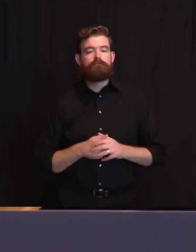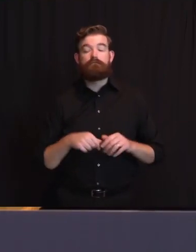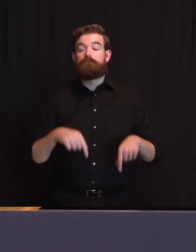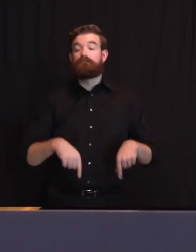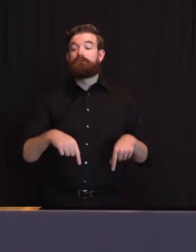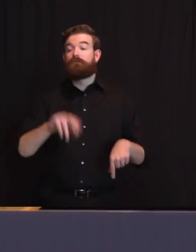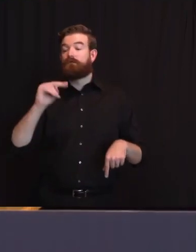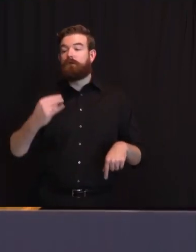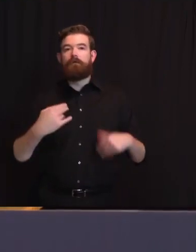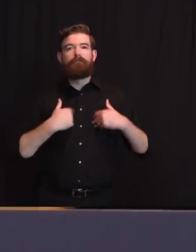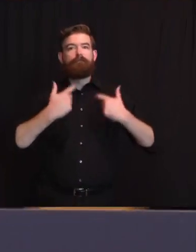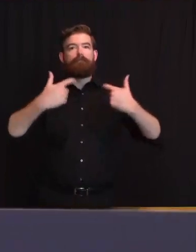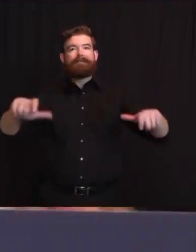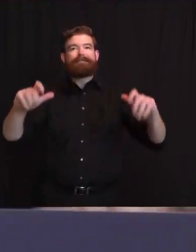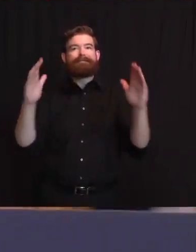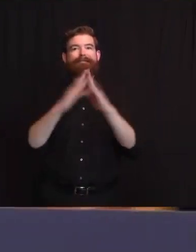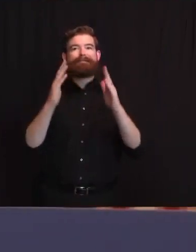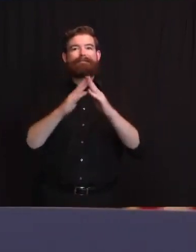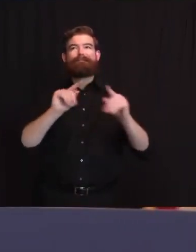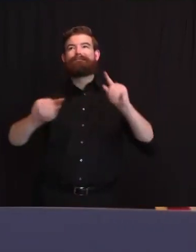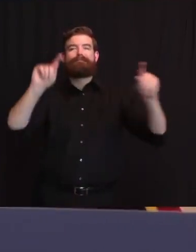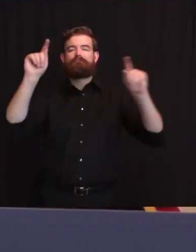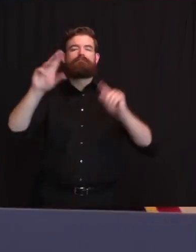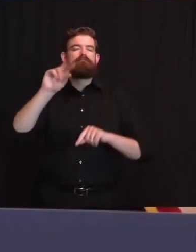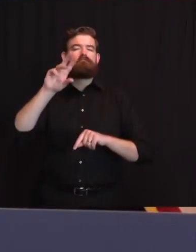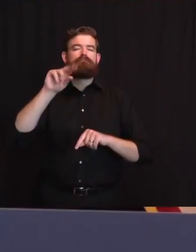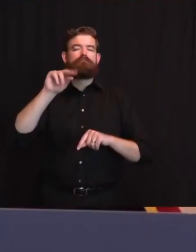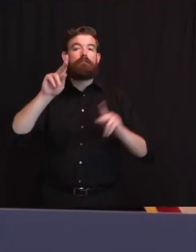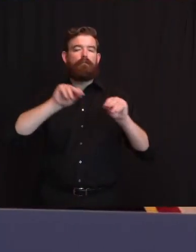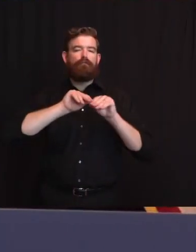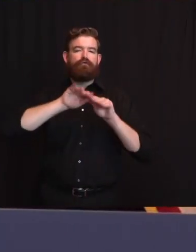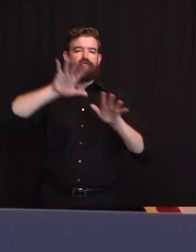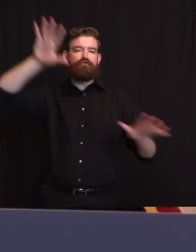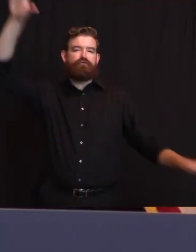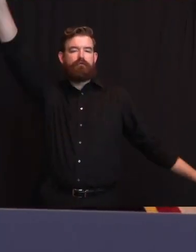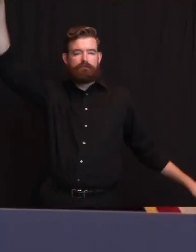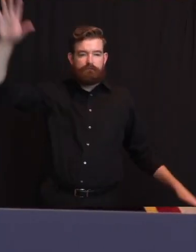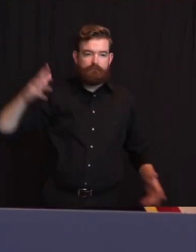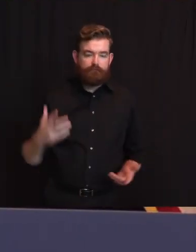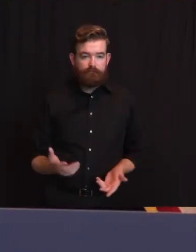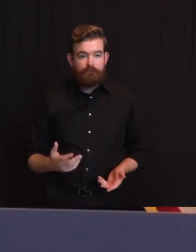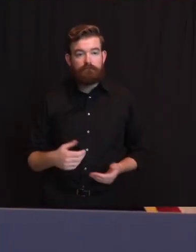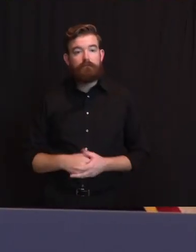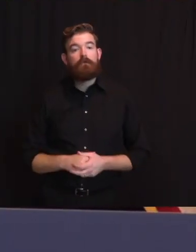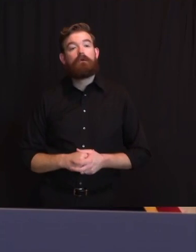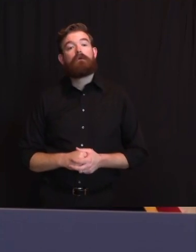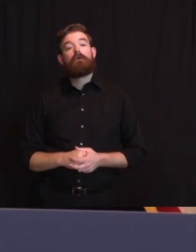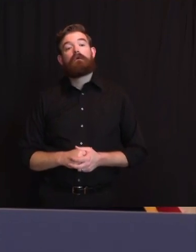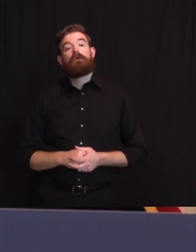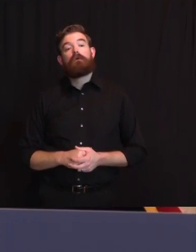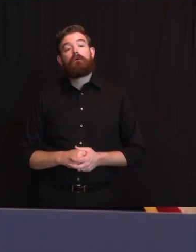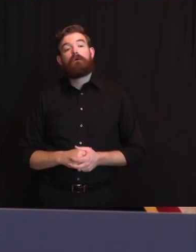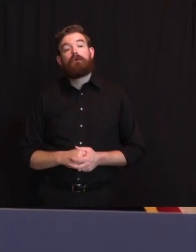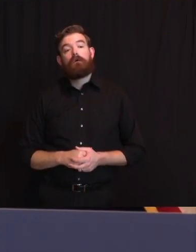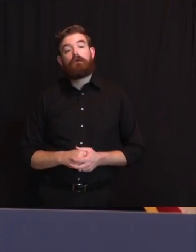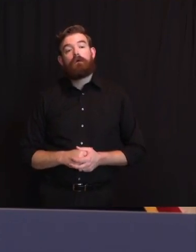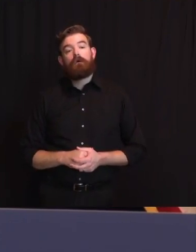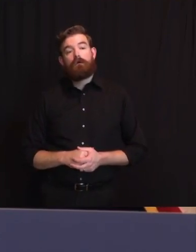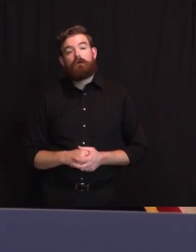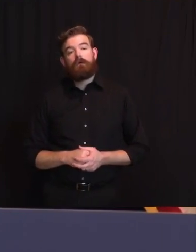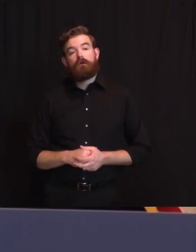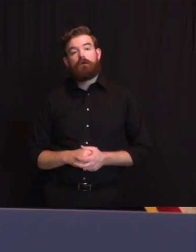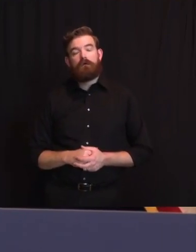anything you want to add to that? Sure. We've had this discussion before, and Department of Health wants to be as transparent as we can be with the data,